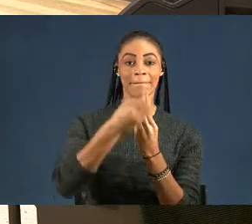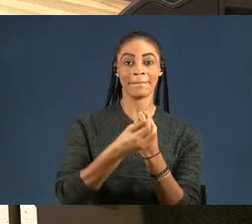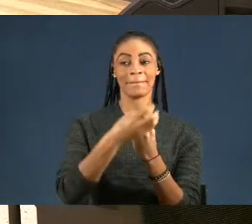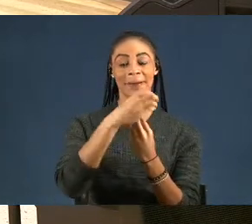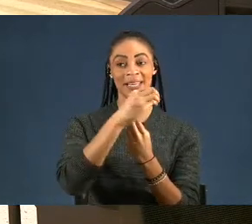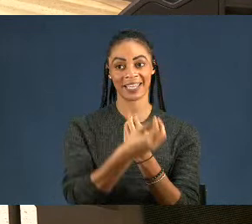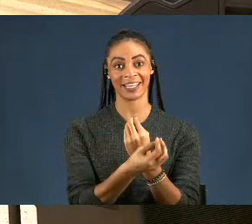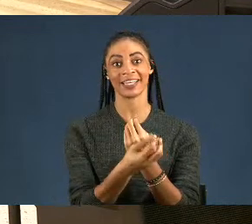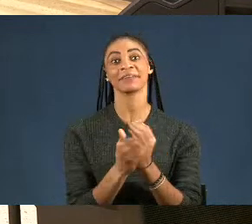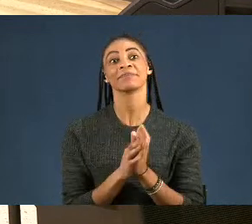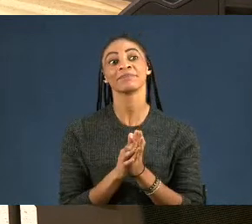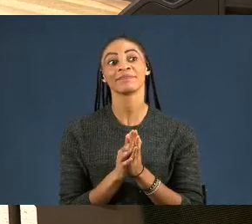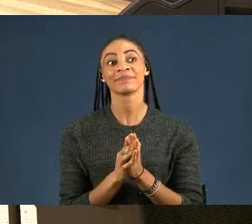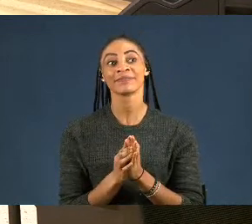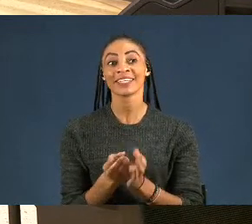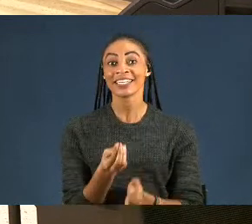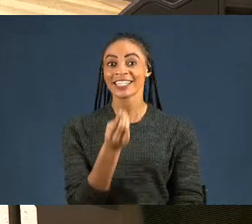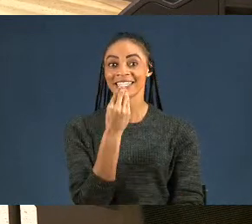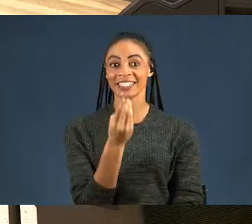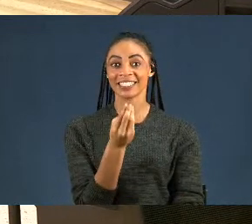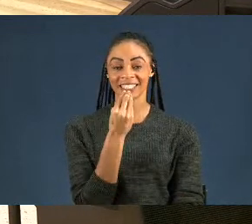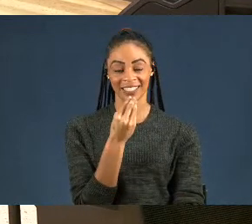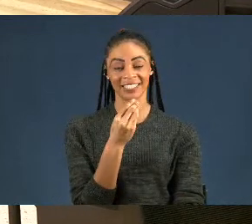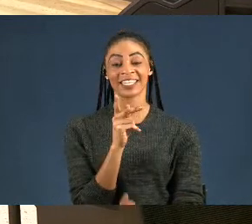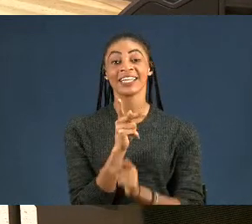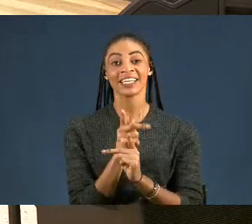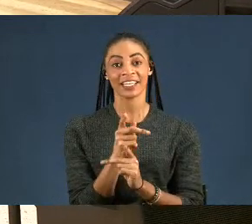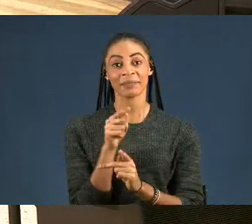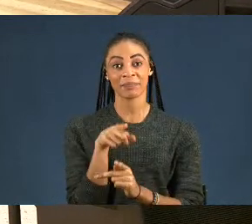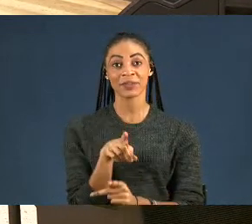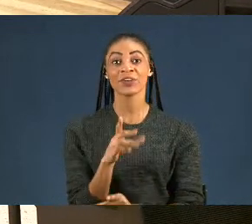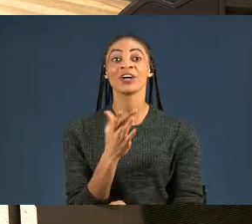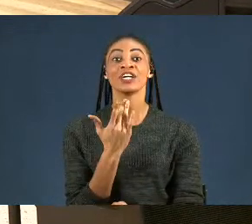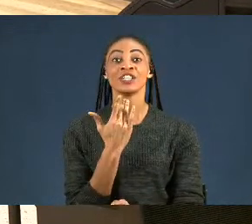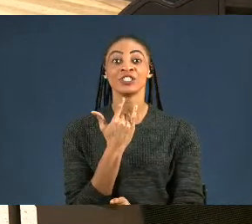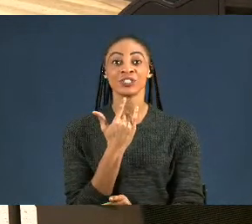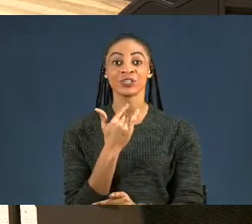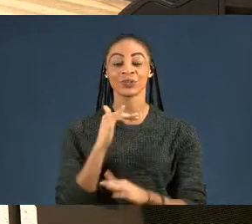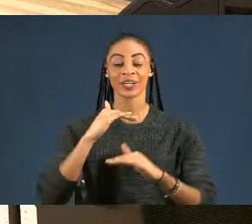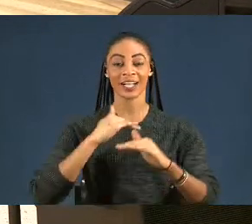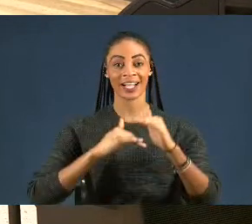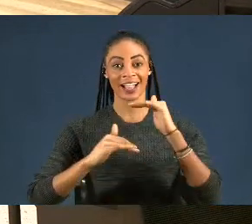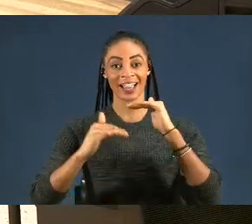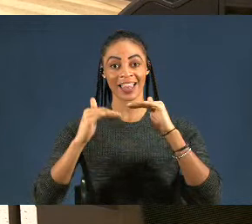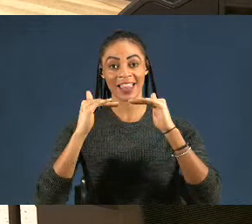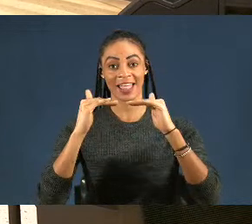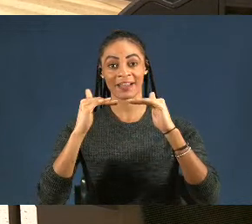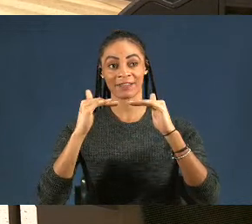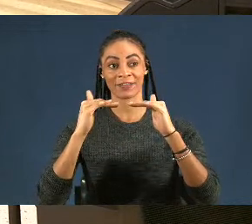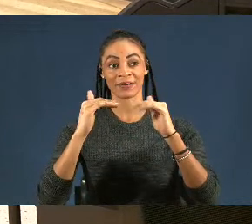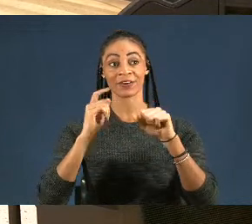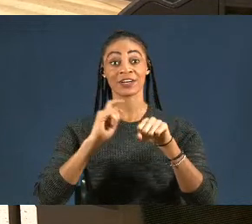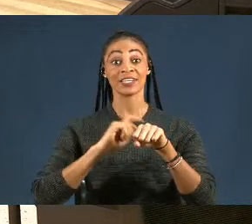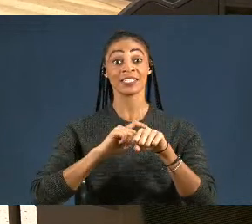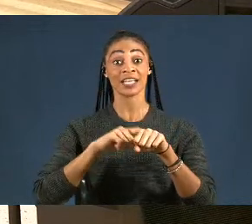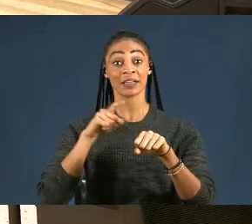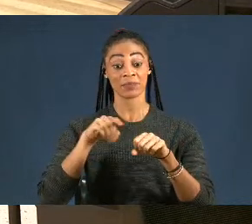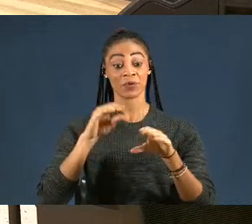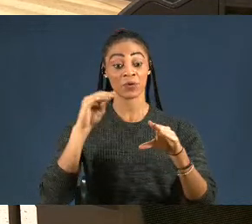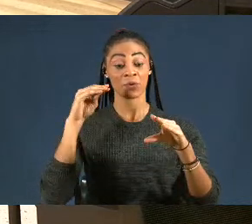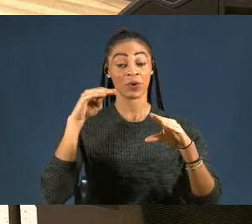something. Keep your sugar level so that ukiingia, you have